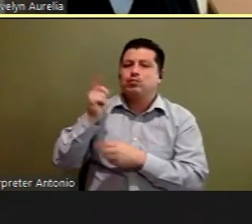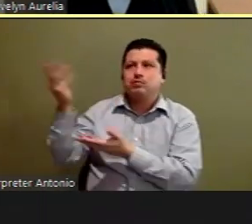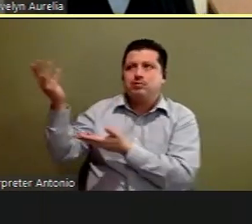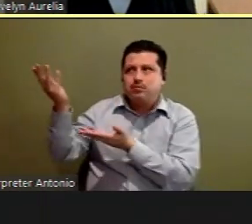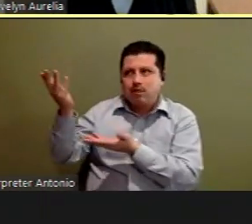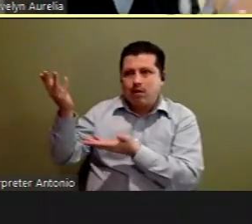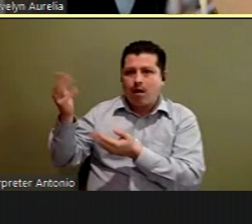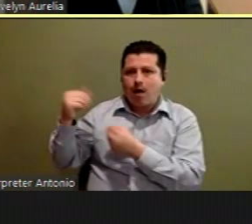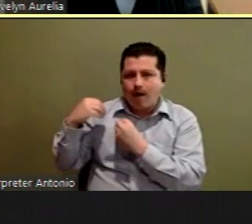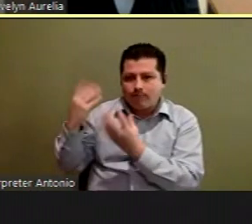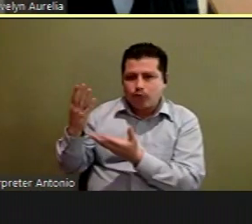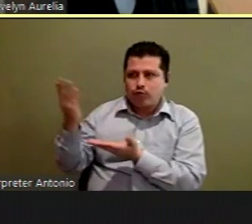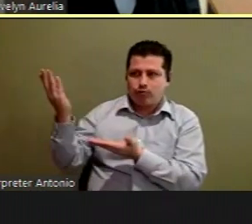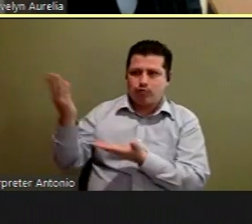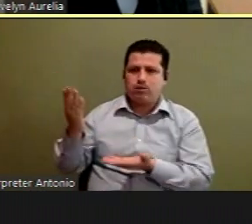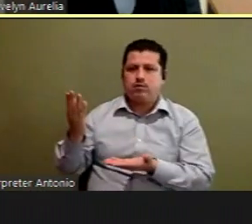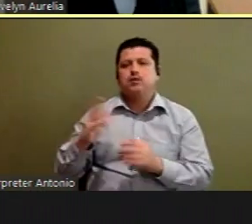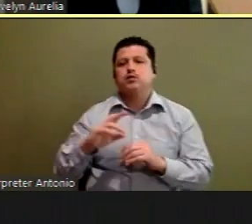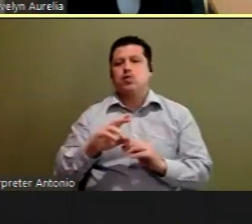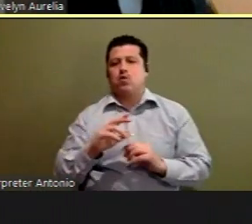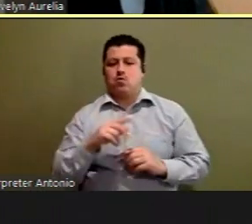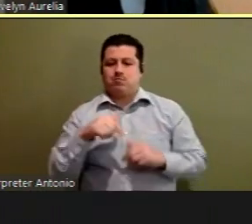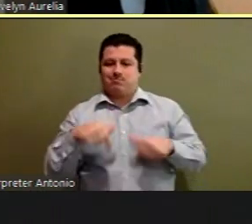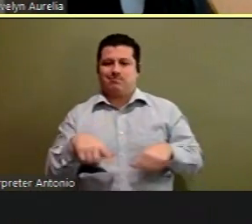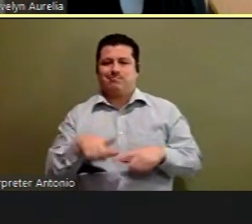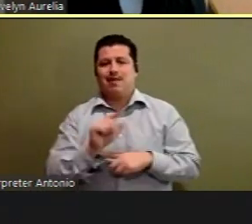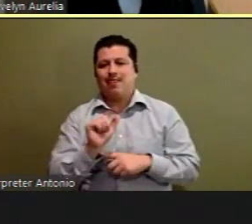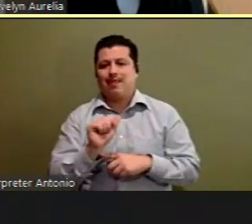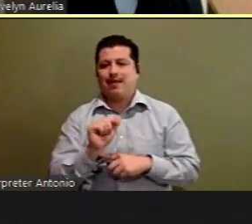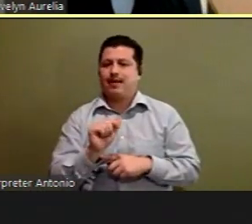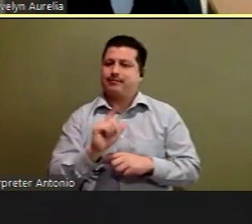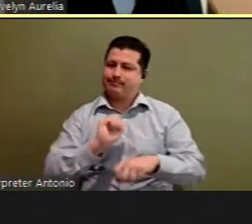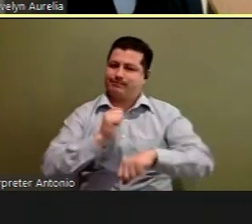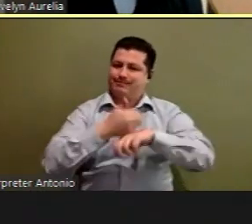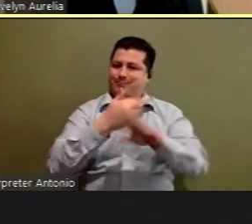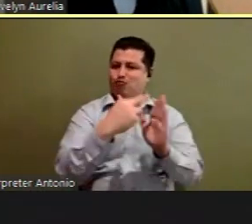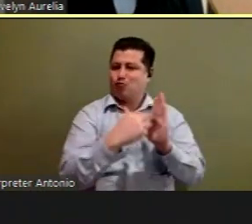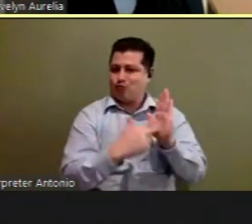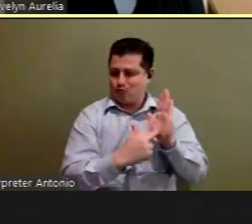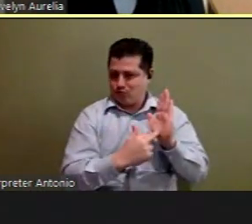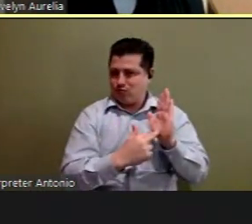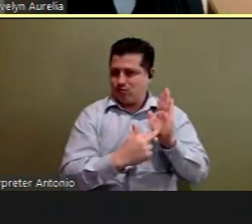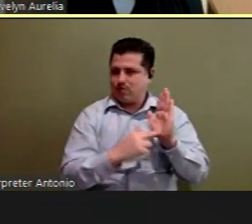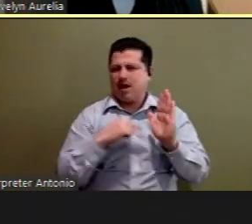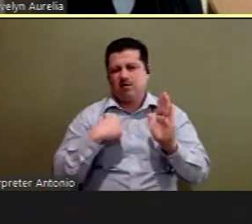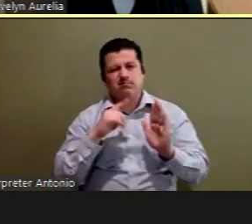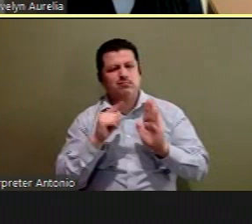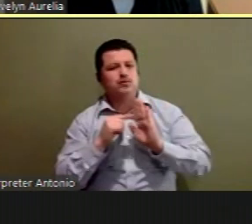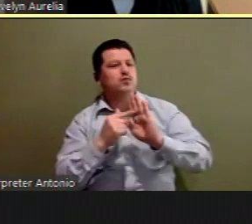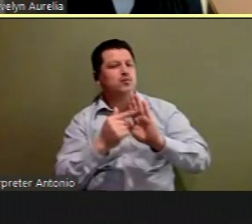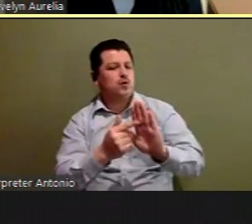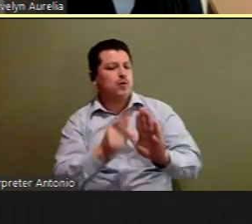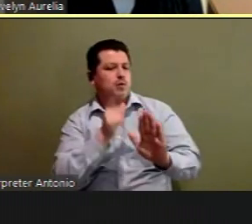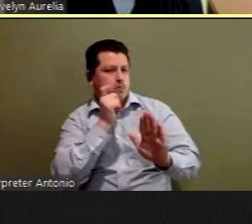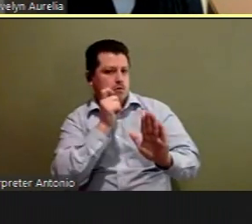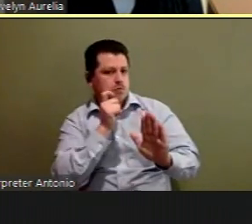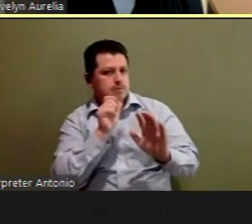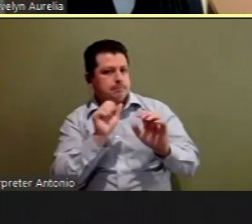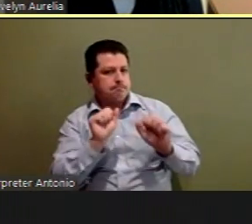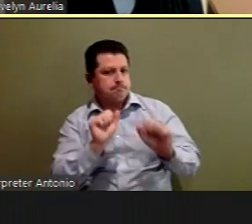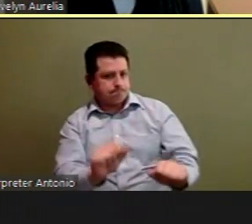California and LA County have kind of strict rules around who should be getting the vaccine at this time, and I can show you the slide of that next.